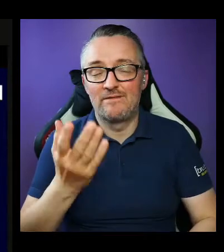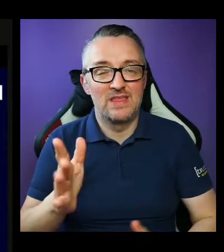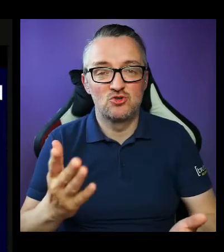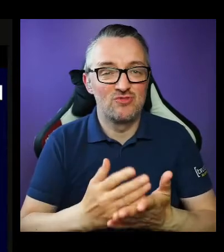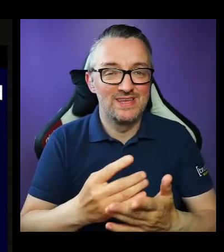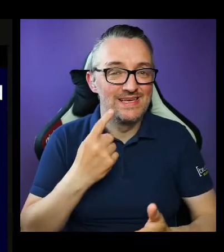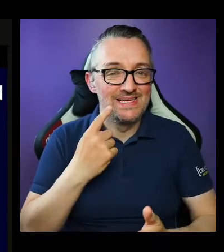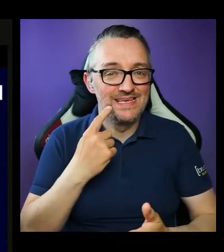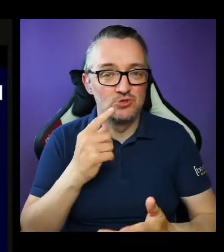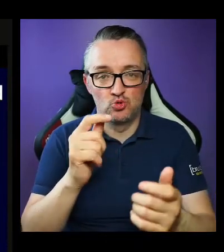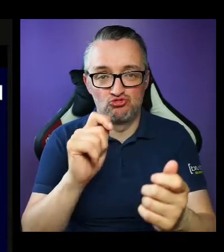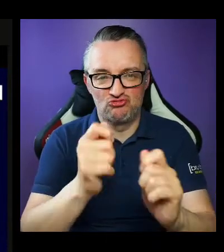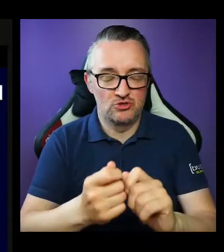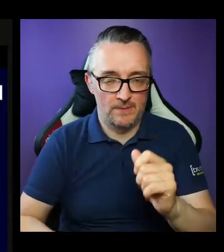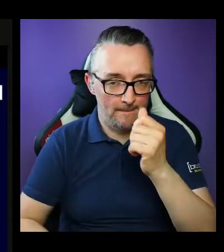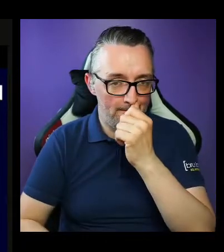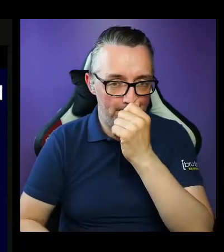to make the change.